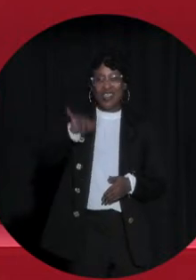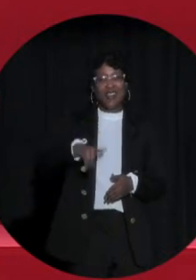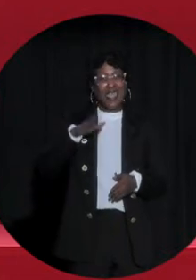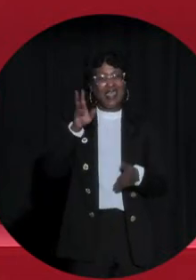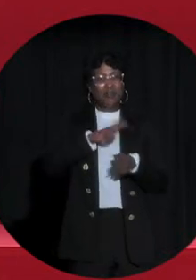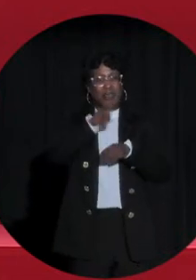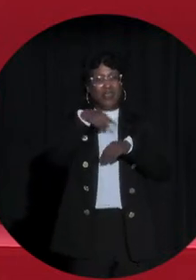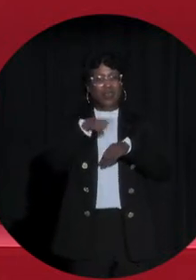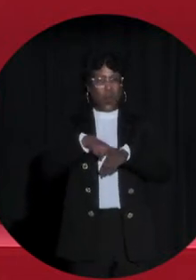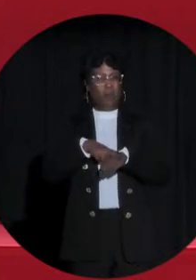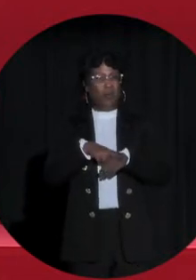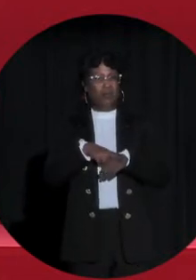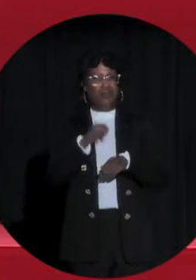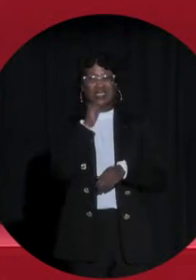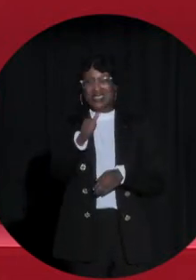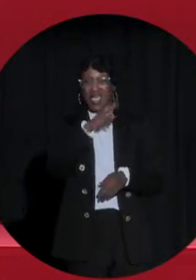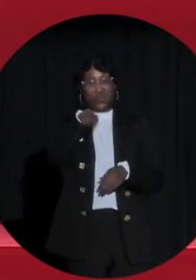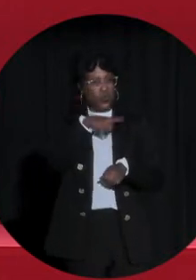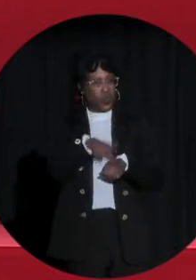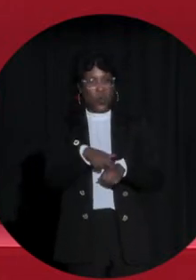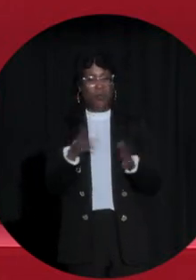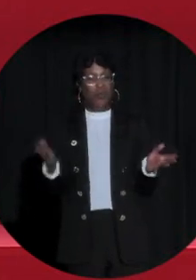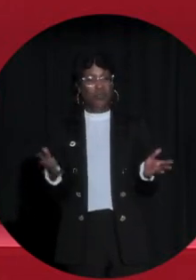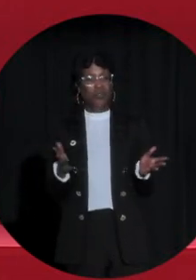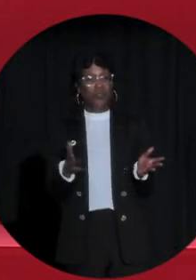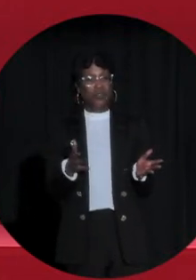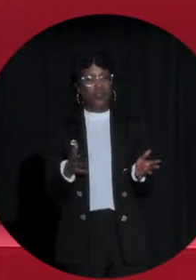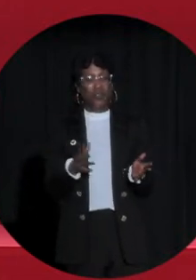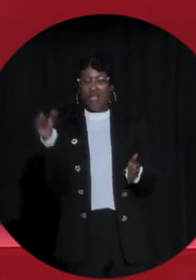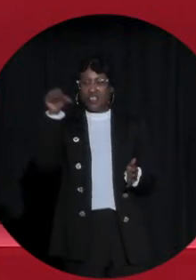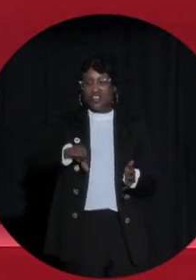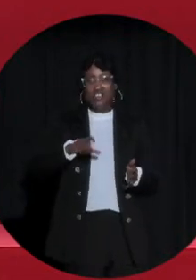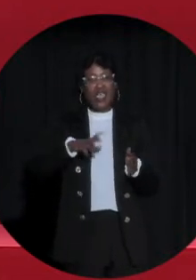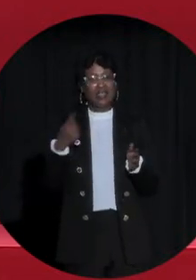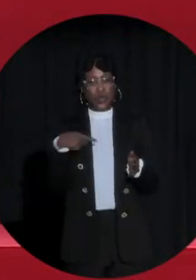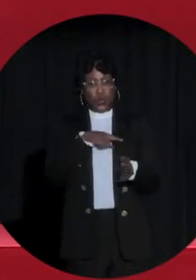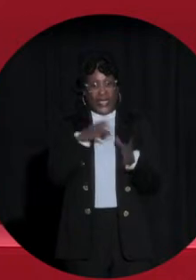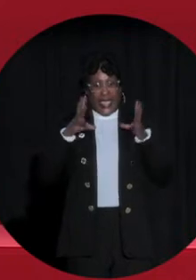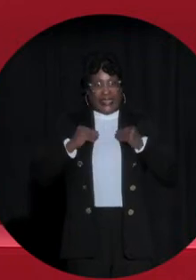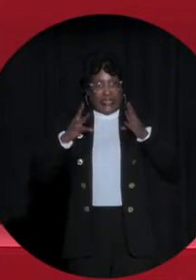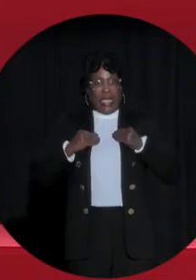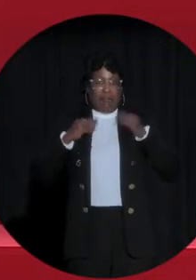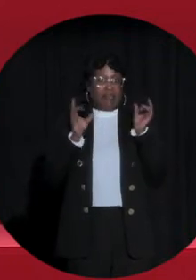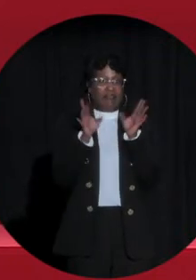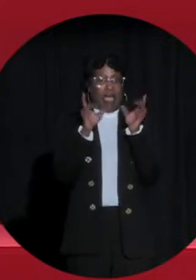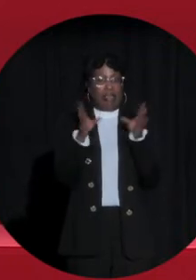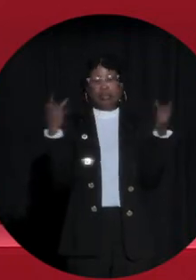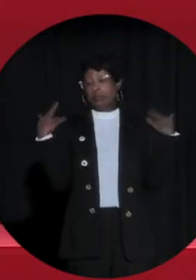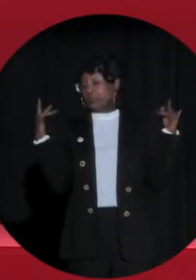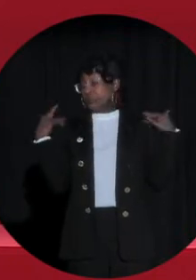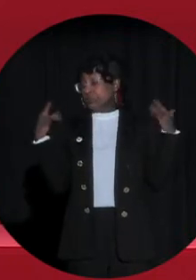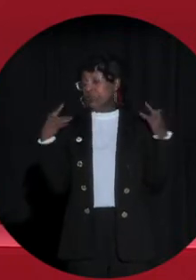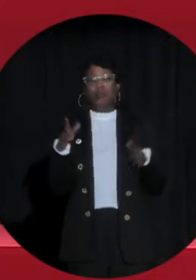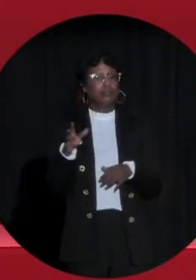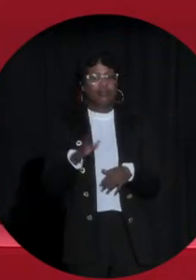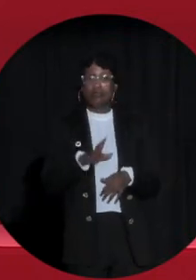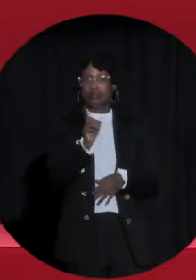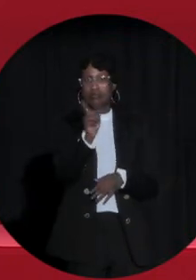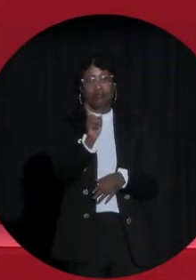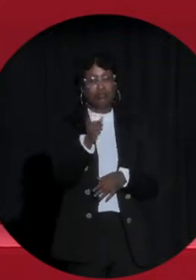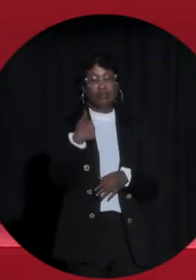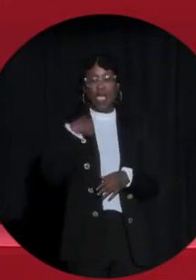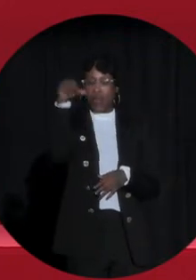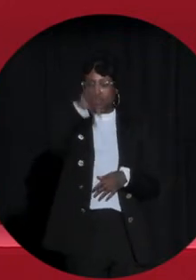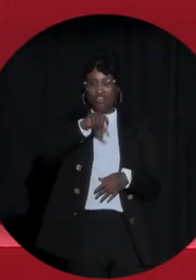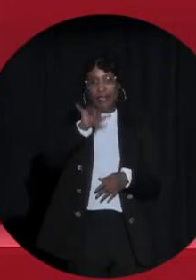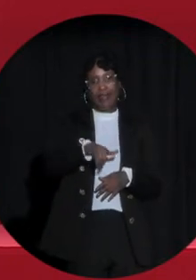sort. Prince Georgians, we will never develop a tolerance for violence. So